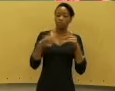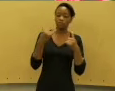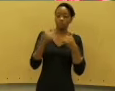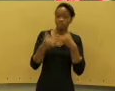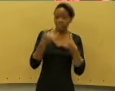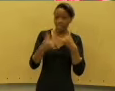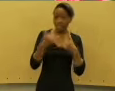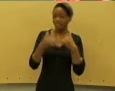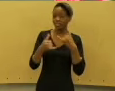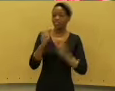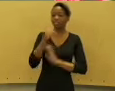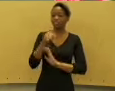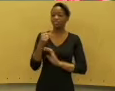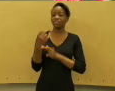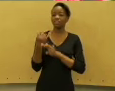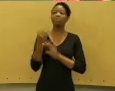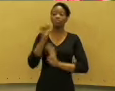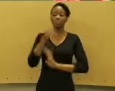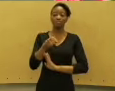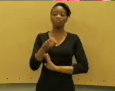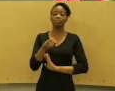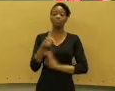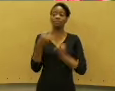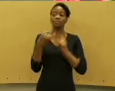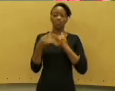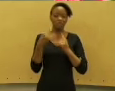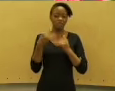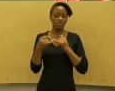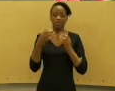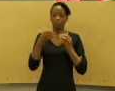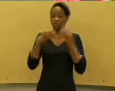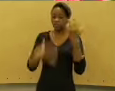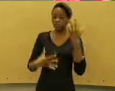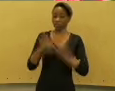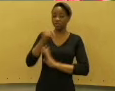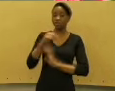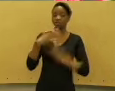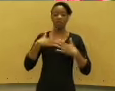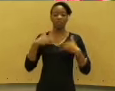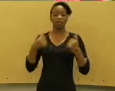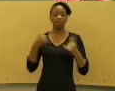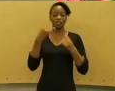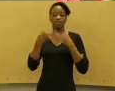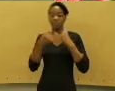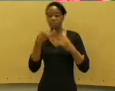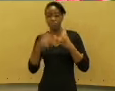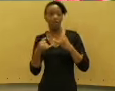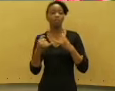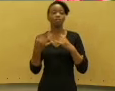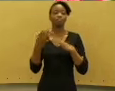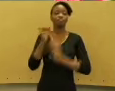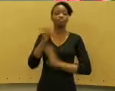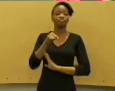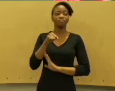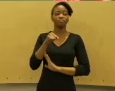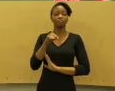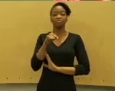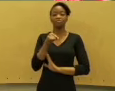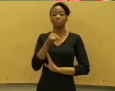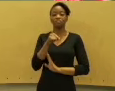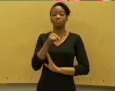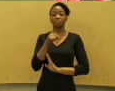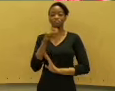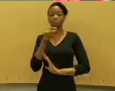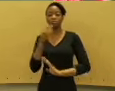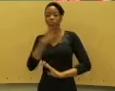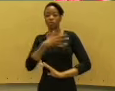that's not often included in general discourse around, you know, healthy sexual practices and feminist sex practices. Like,